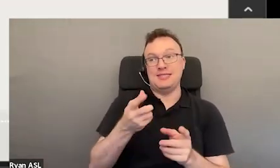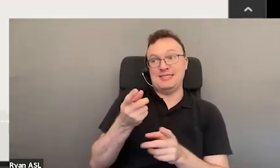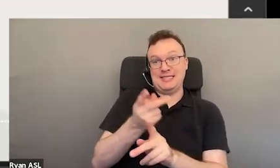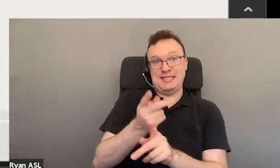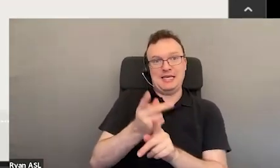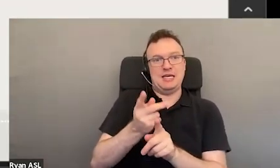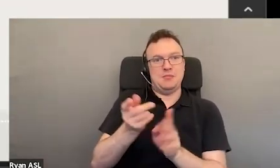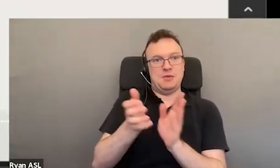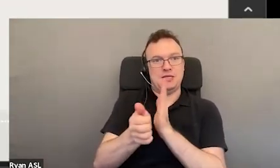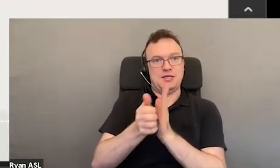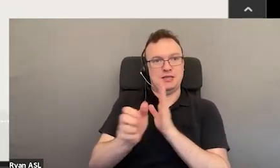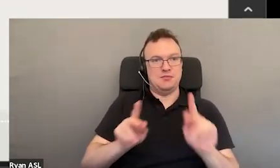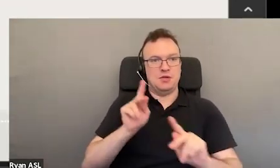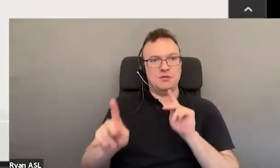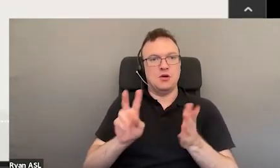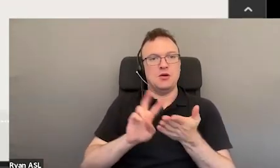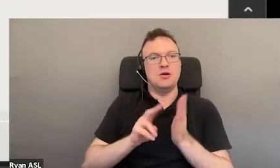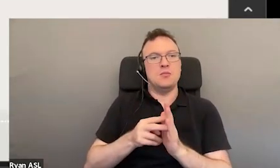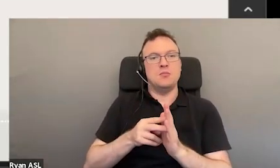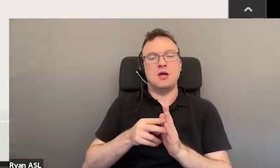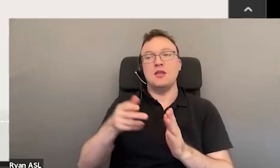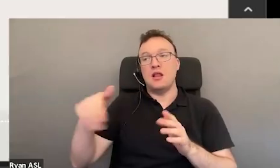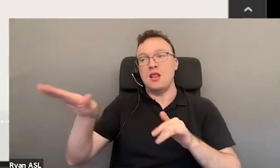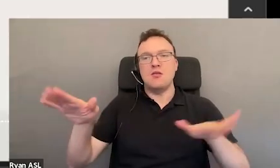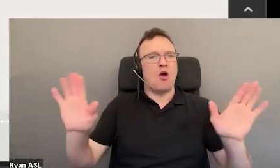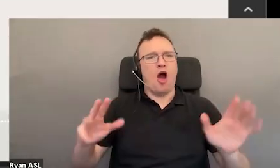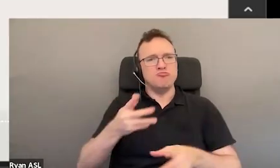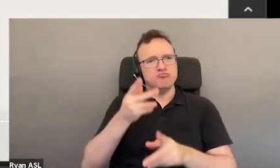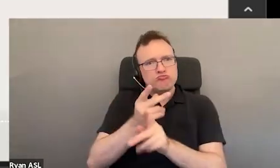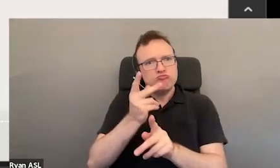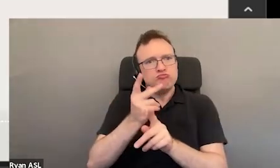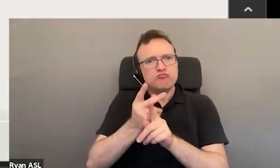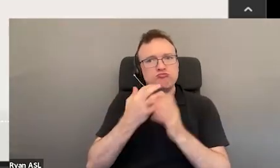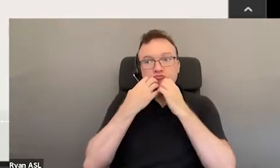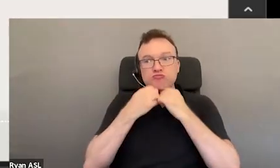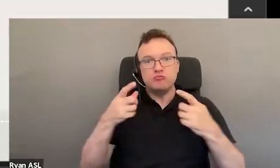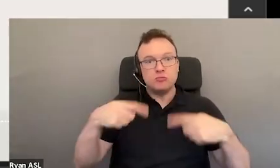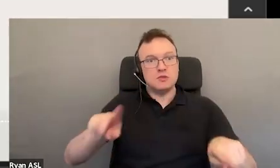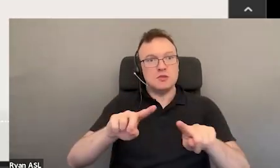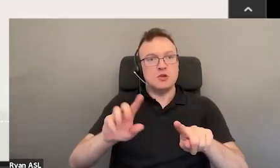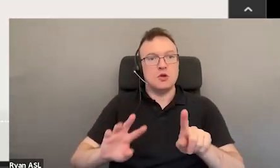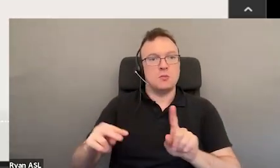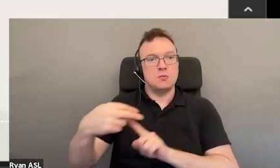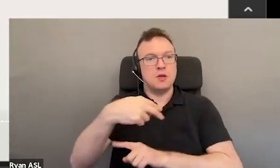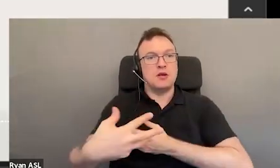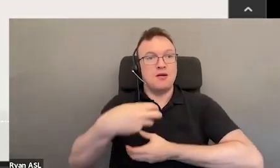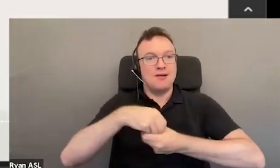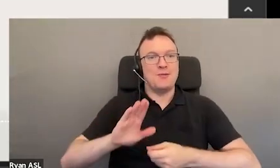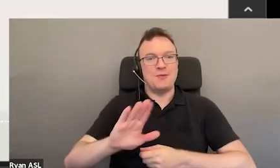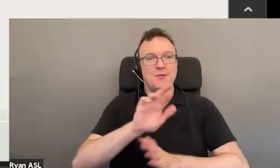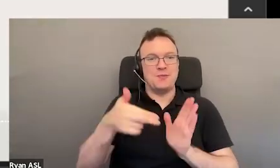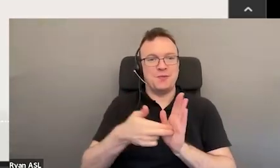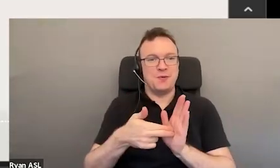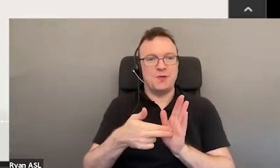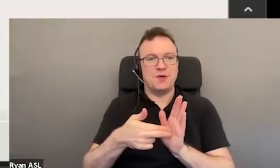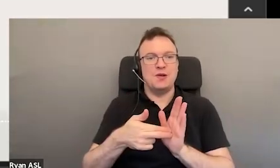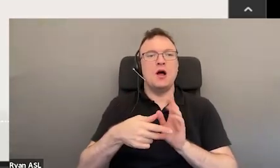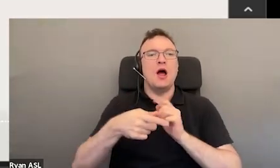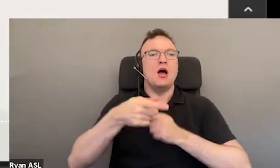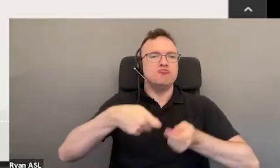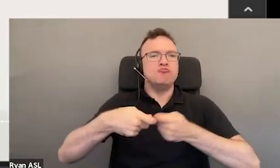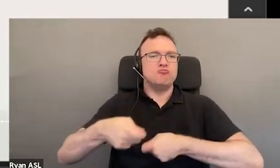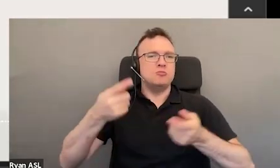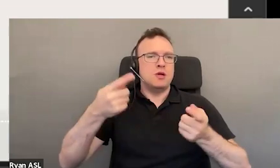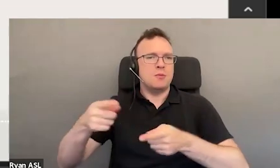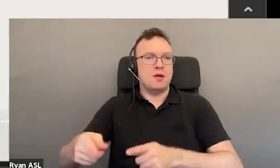other words, hang on to those people who do have valuable skills and perspectives that they bring to their role. Turnover is